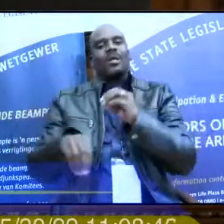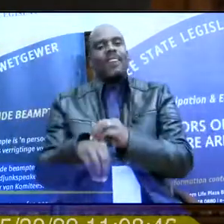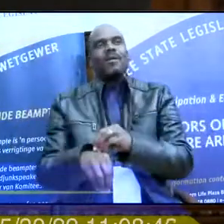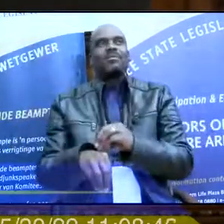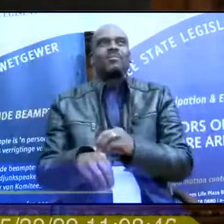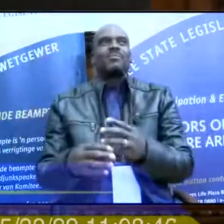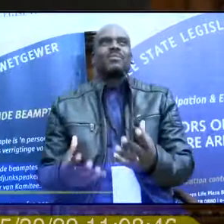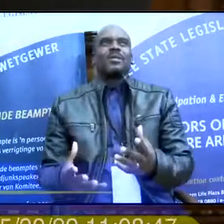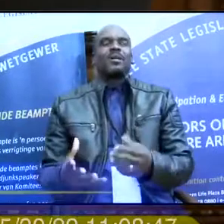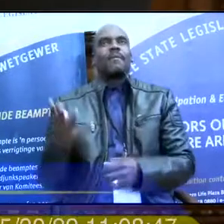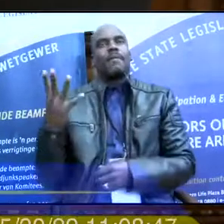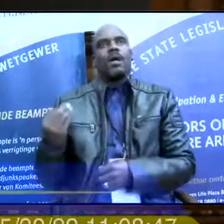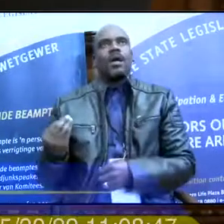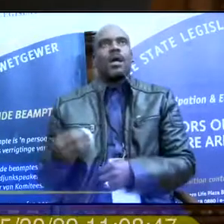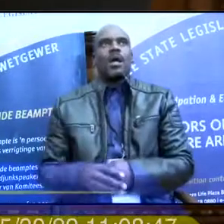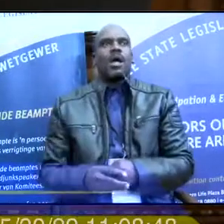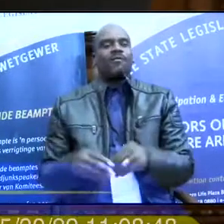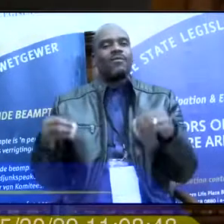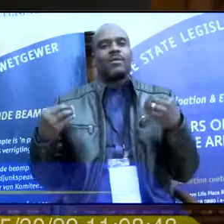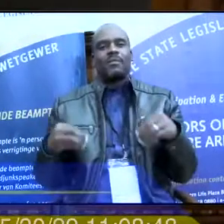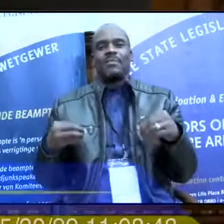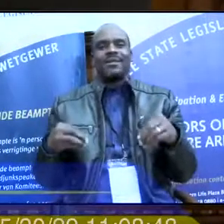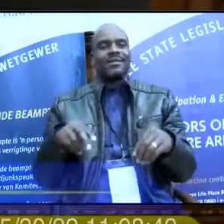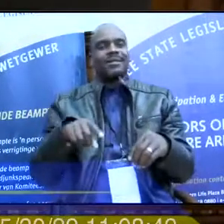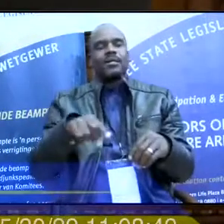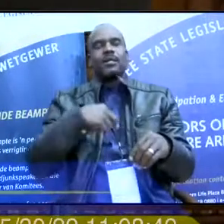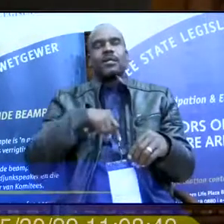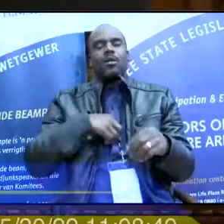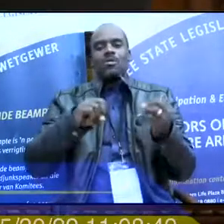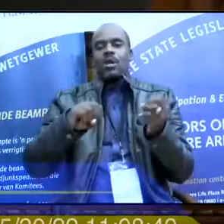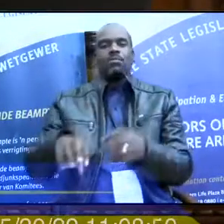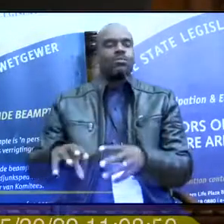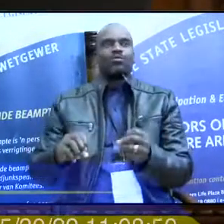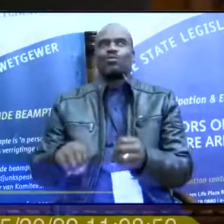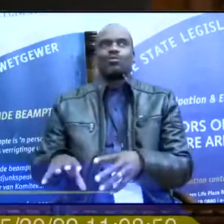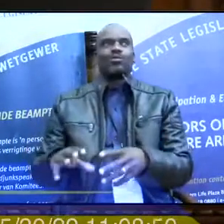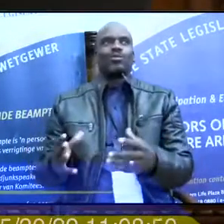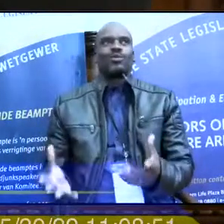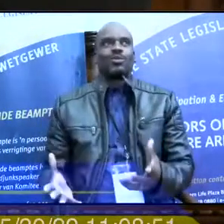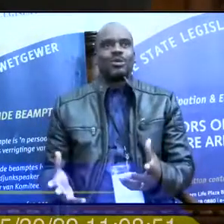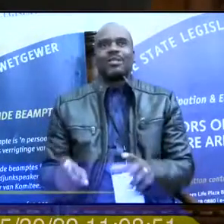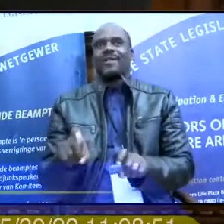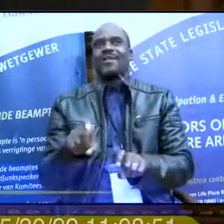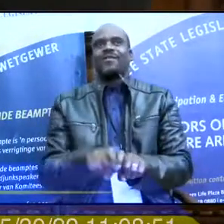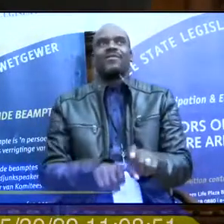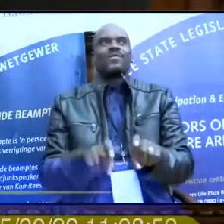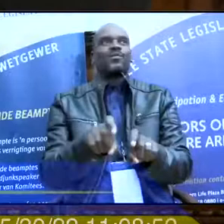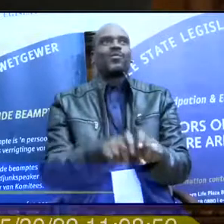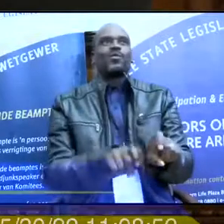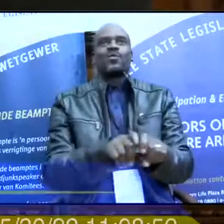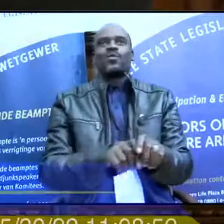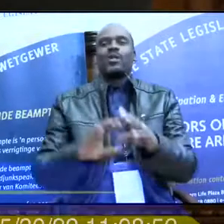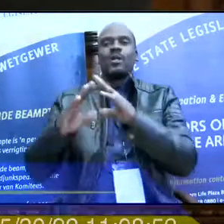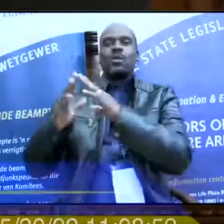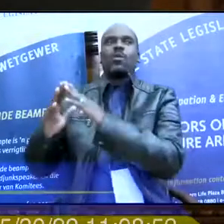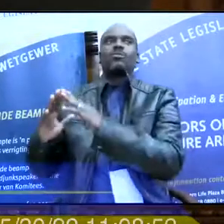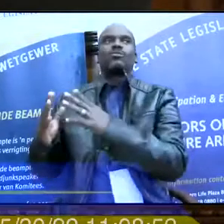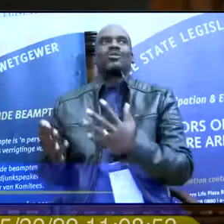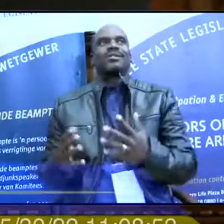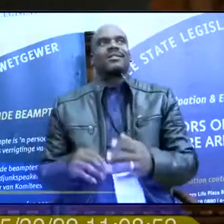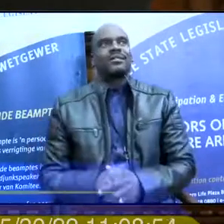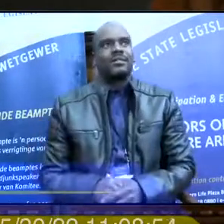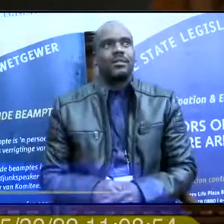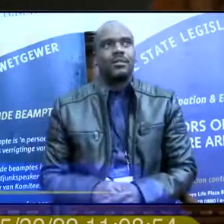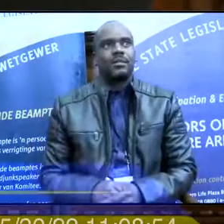sectors business our aging infrastructure failing public entities and bargaining public